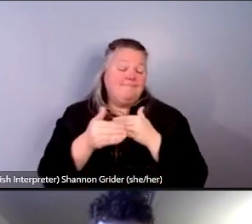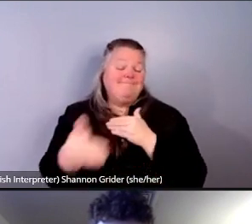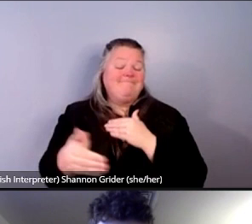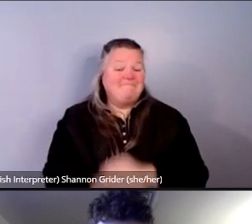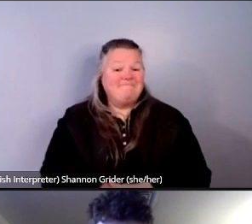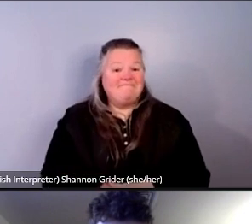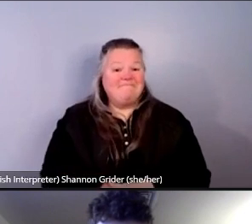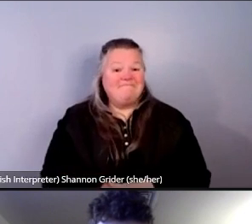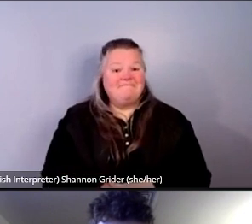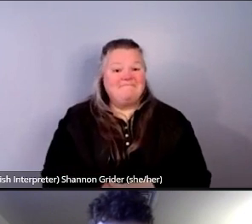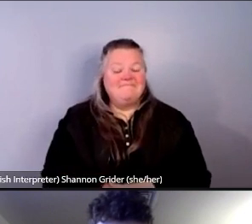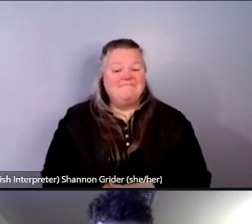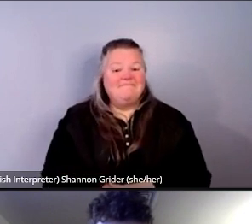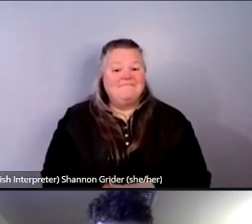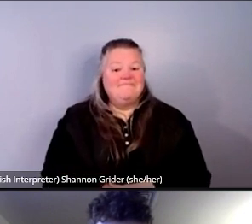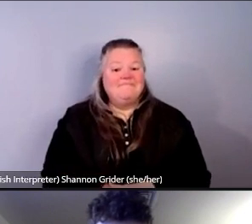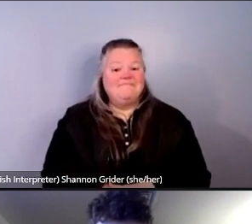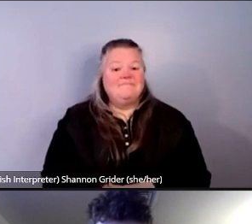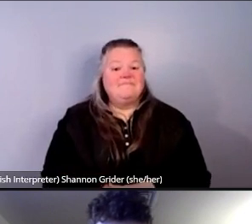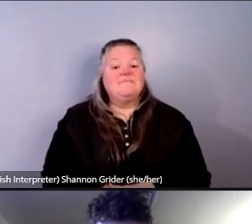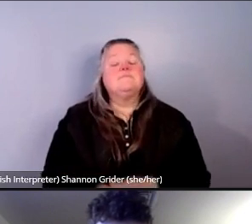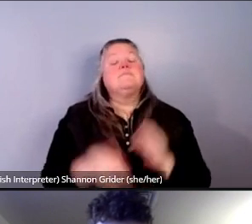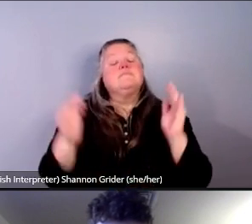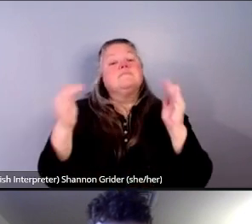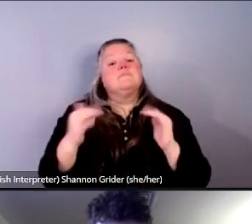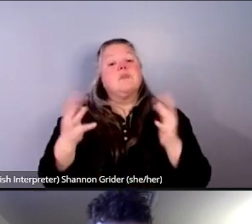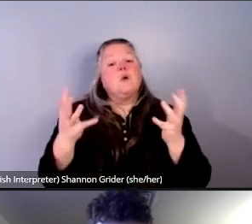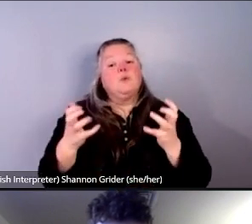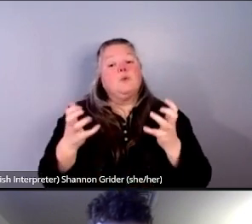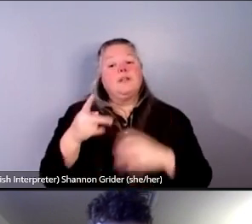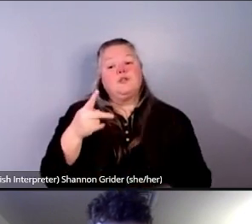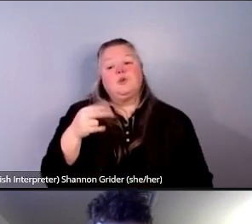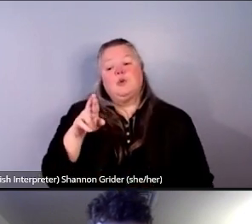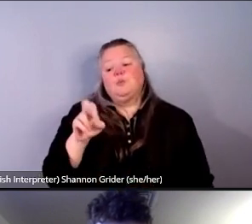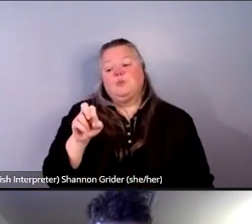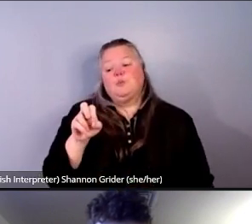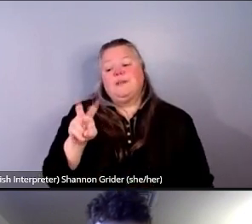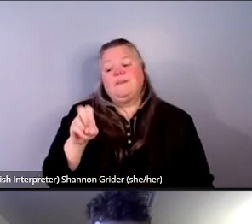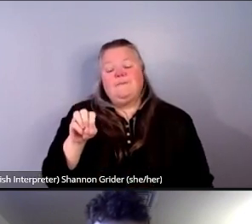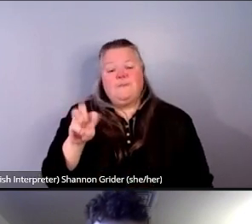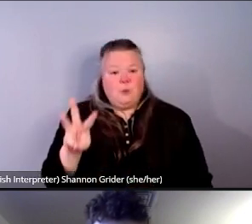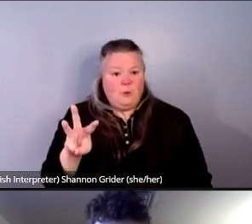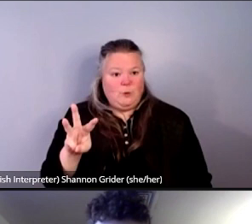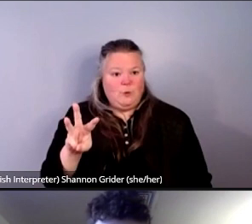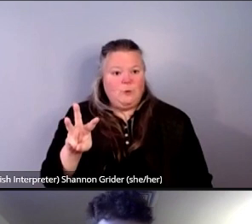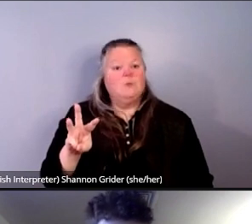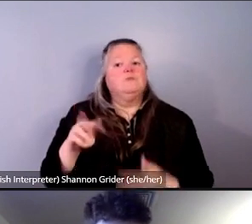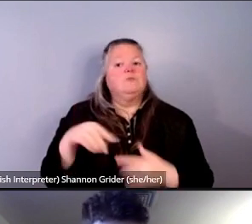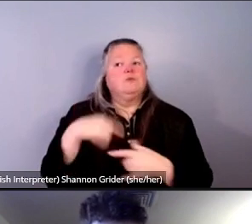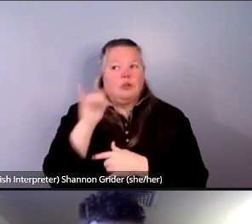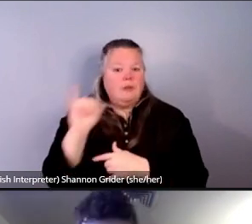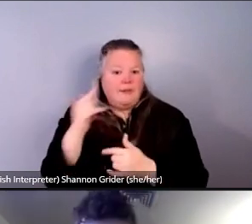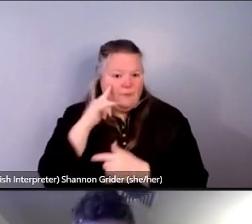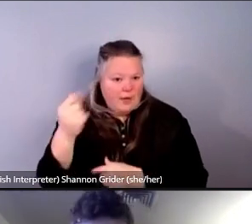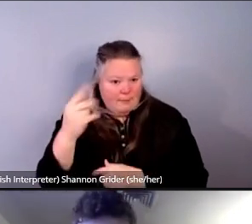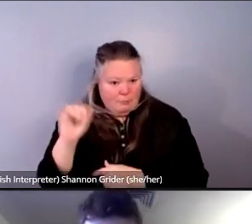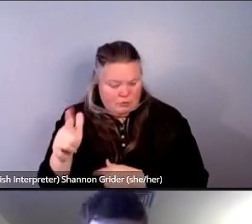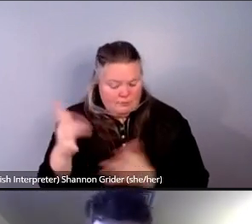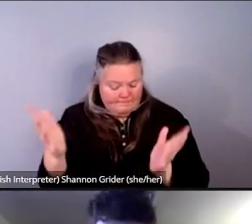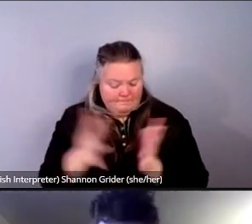So we wanted to sort of preview how this is going to go in April. So our hope is